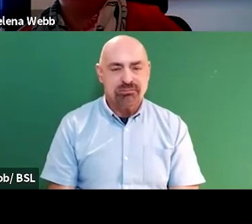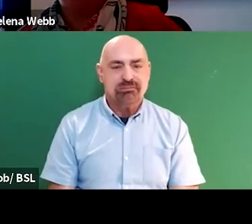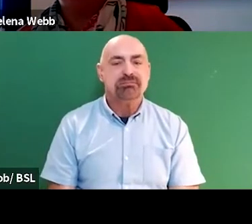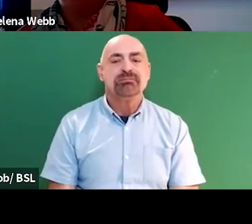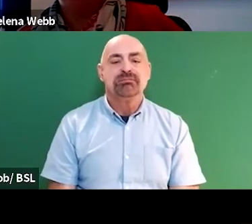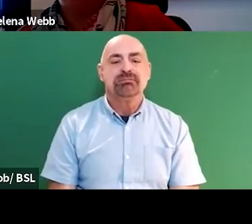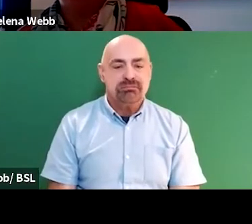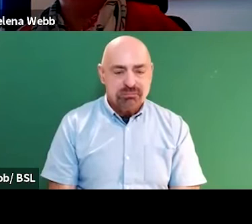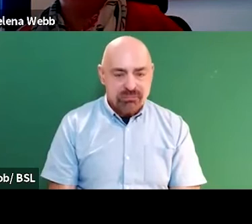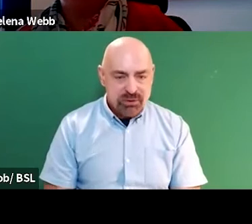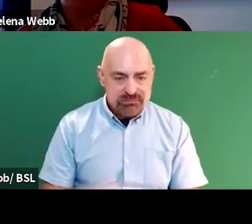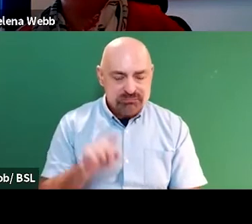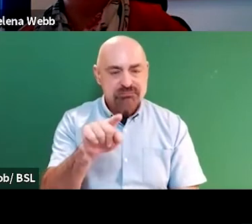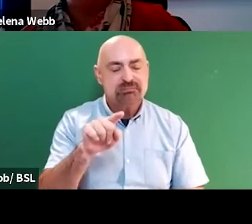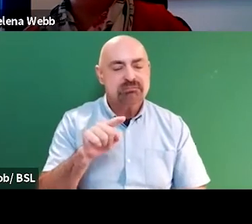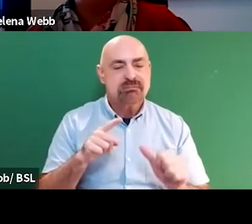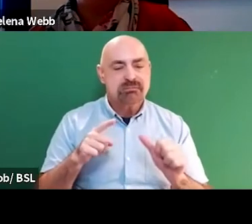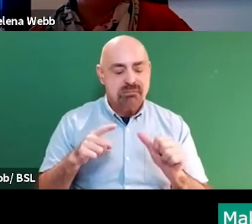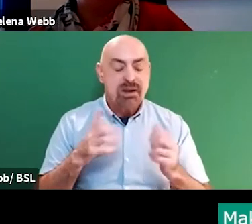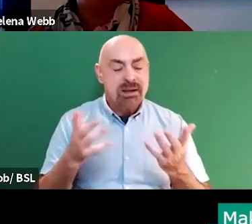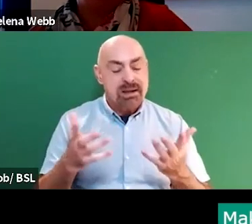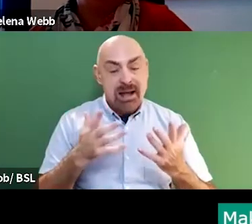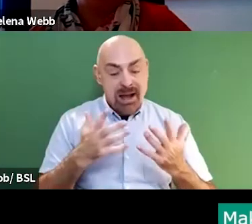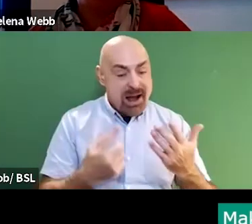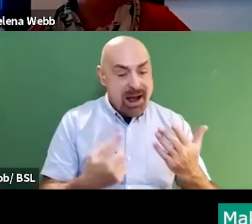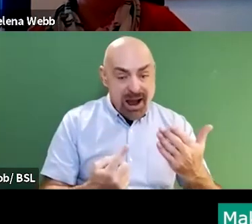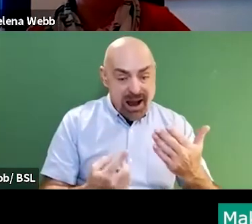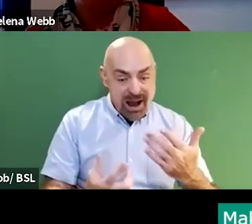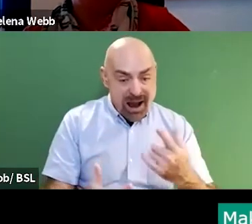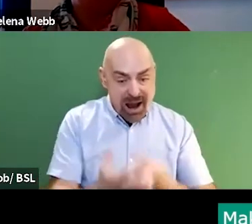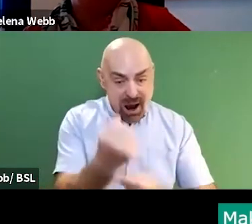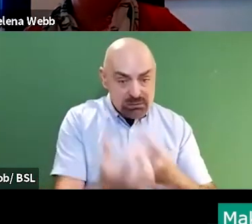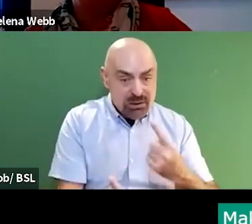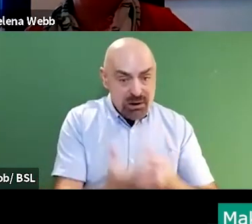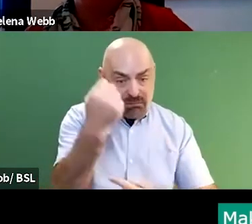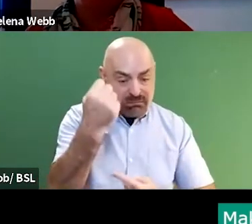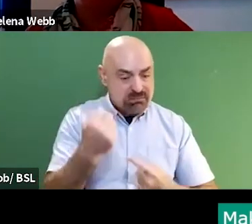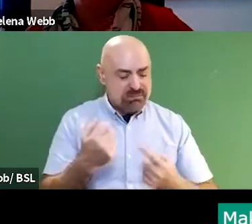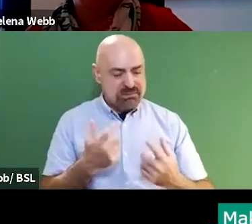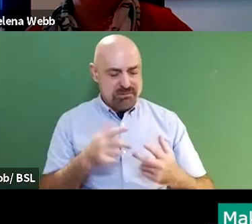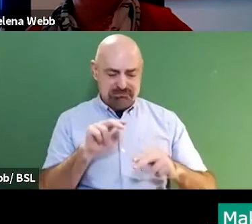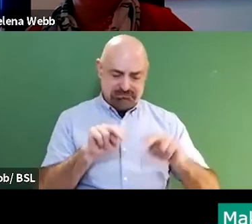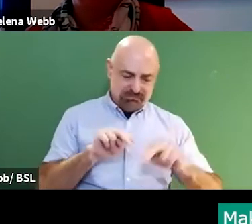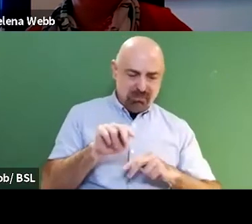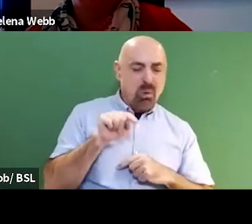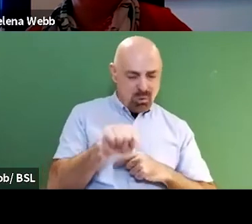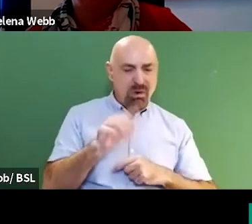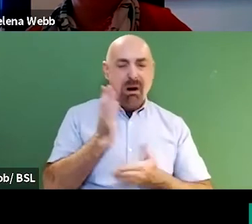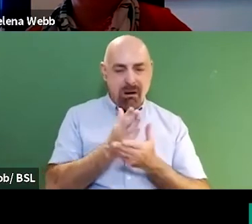Hello, yeah, just to say measuring outcomes is key, isn't it? Making sure that we can actually evidence that we're making a difference for